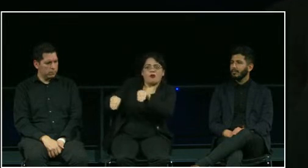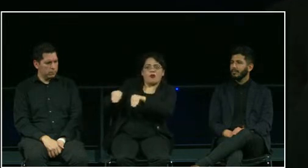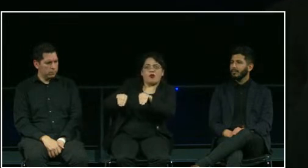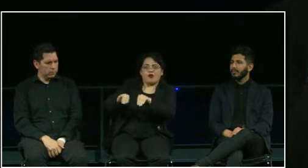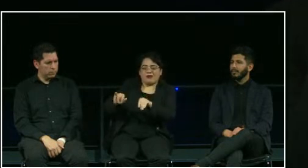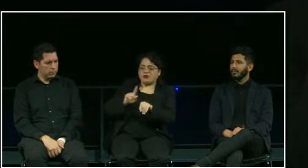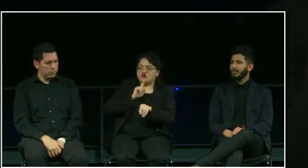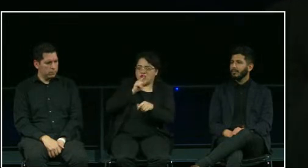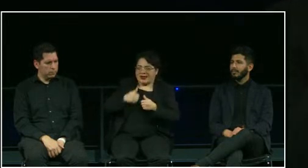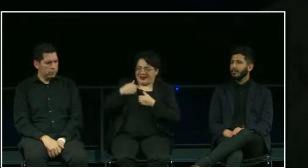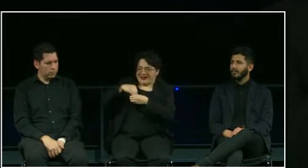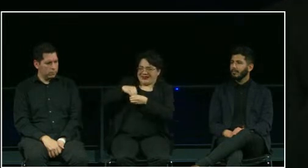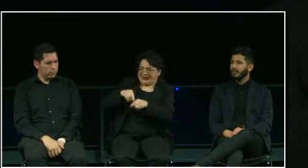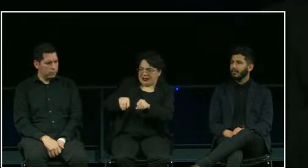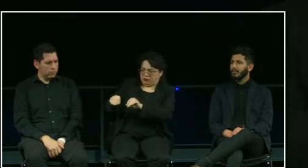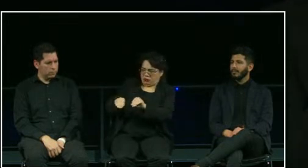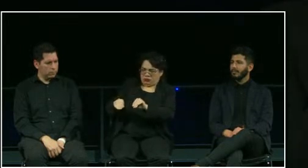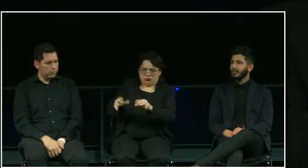seamless and real.